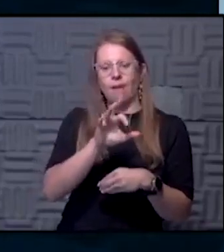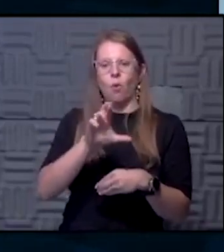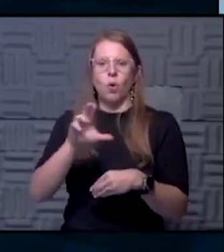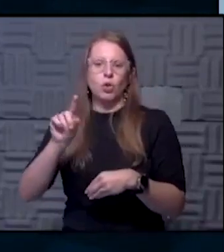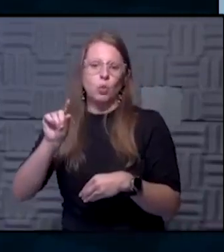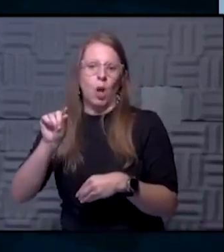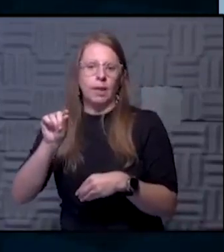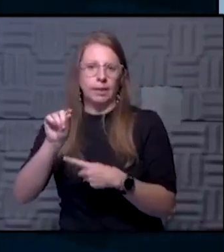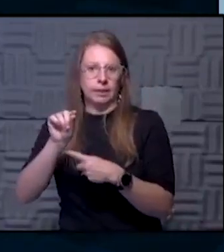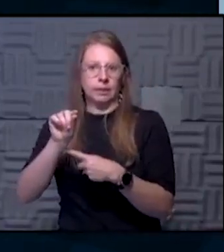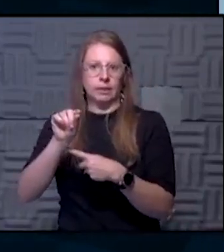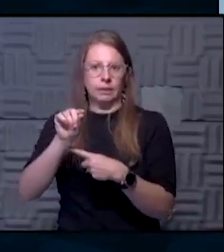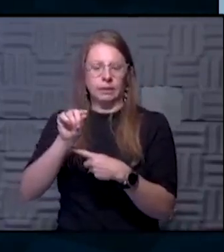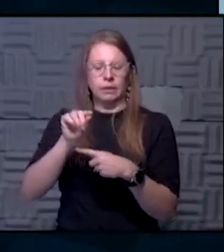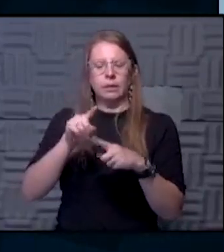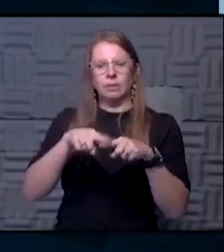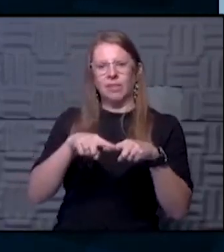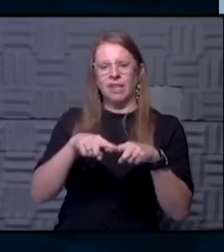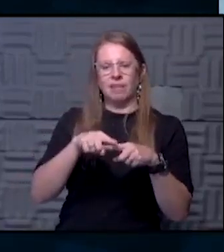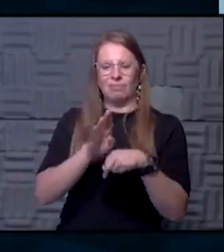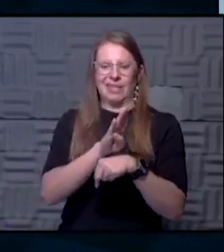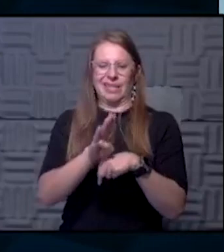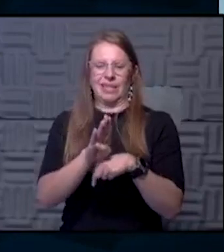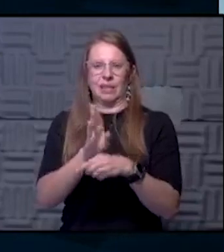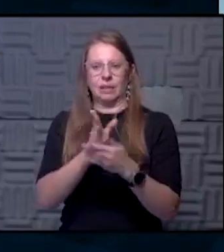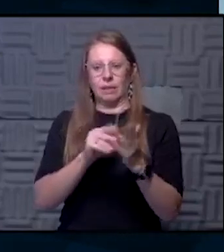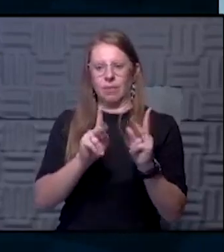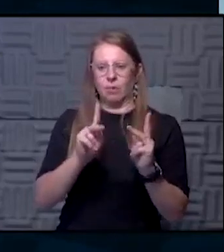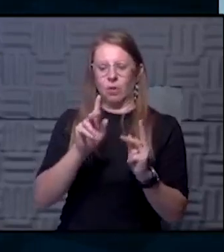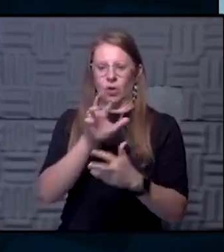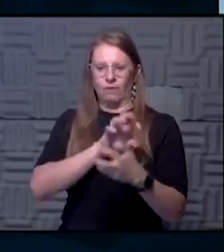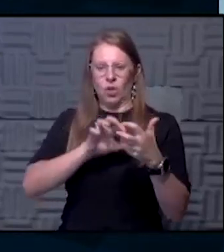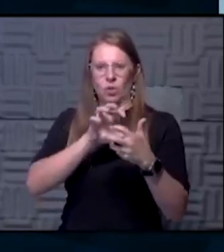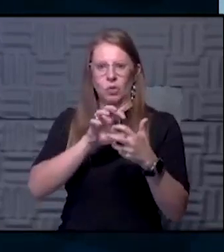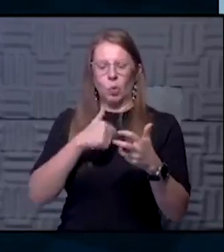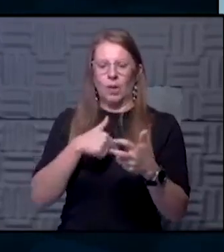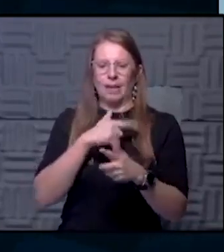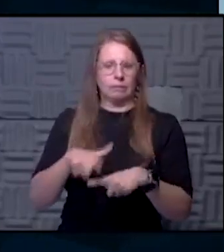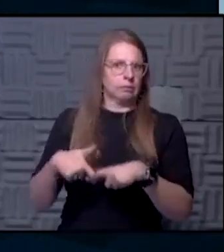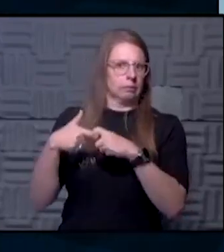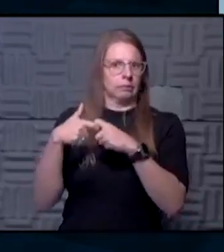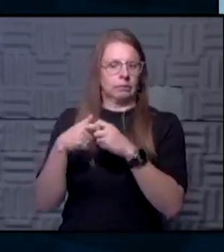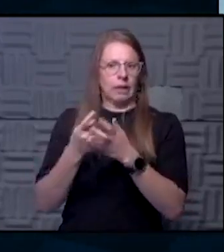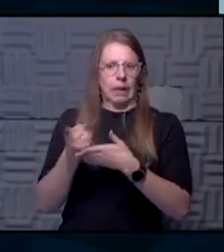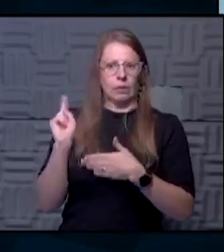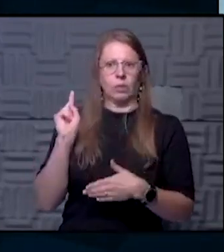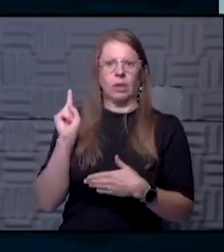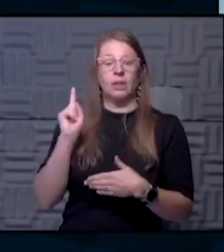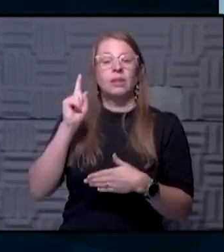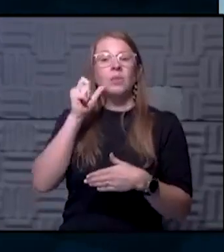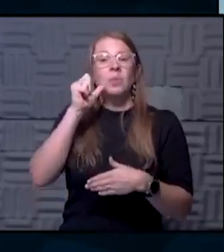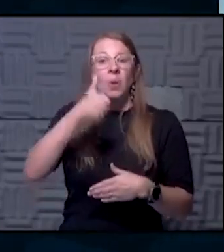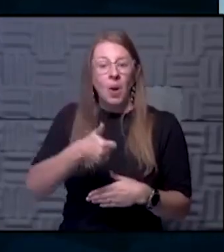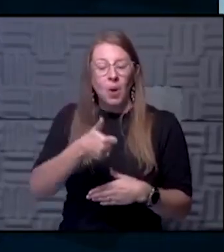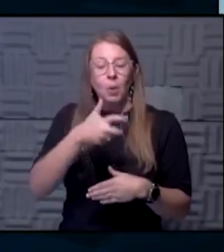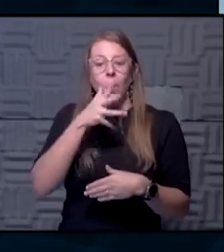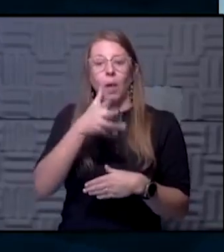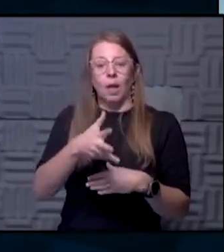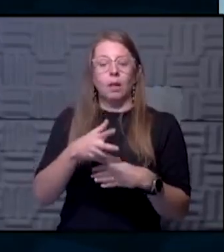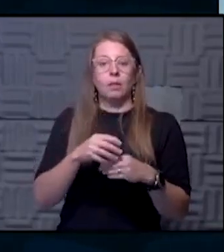on what kind of business they were, it got a little confusing, so we had to pull that back last week. And then tomorrow we'll be putting